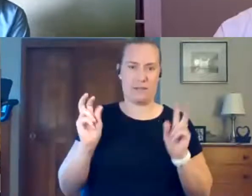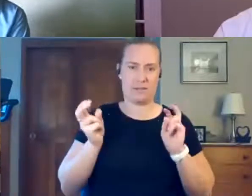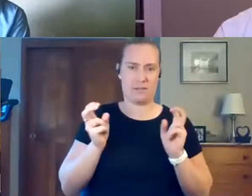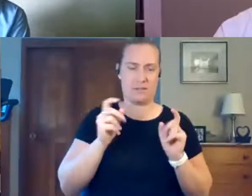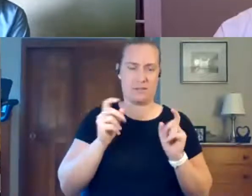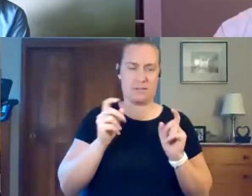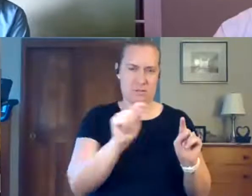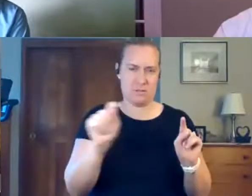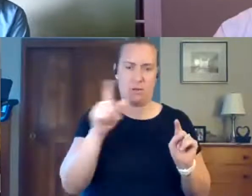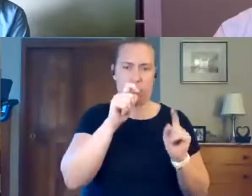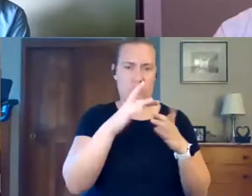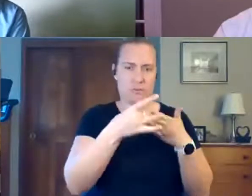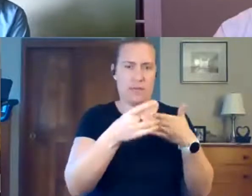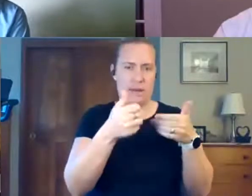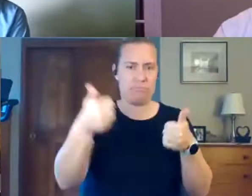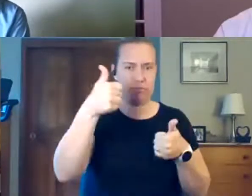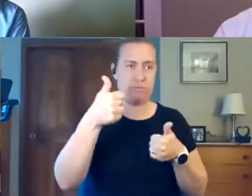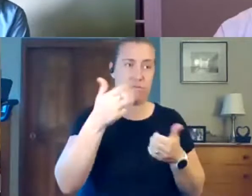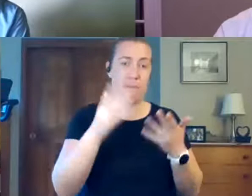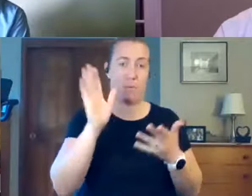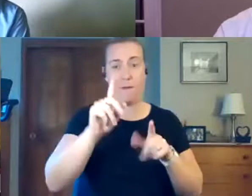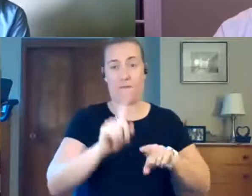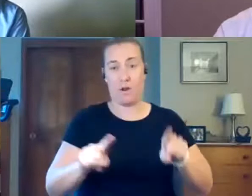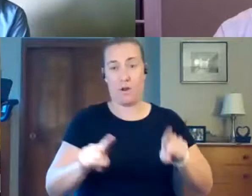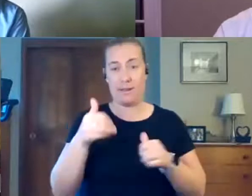may vary from place to place.